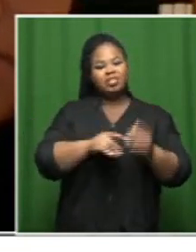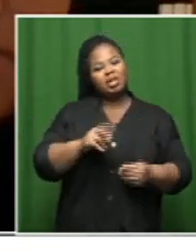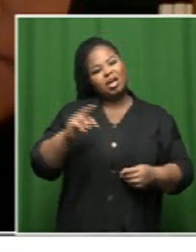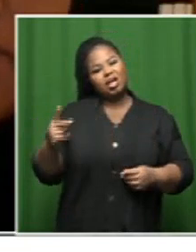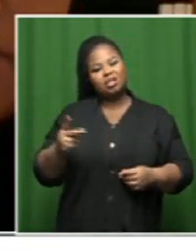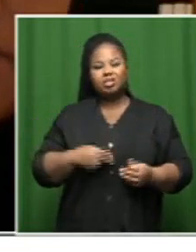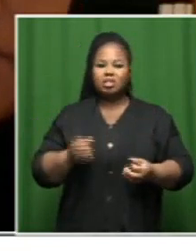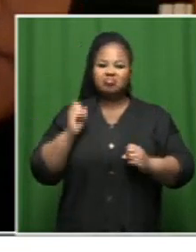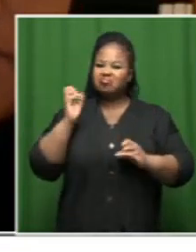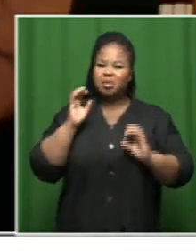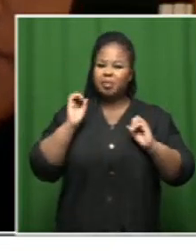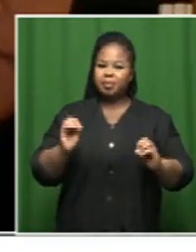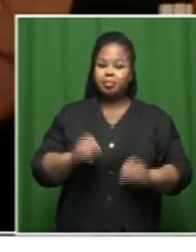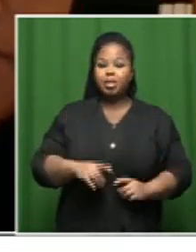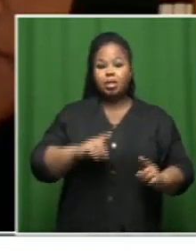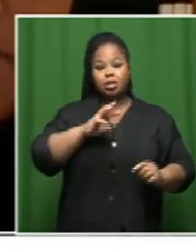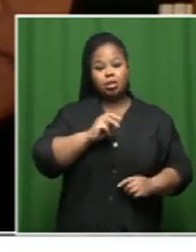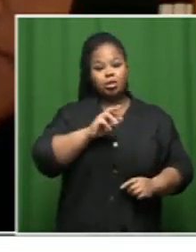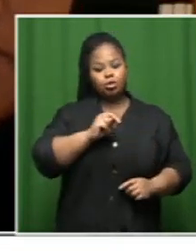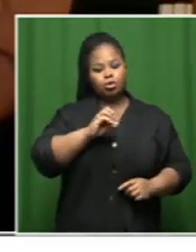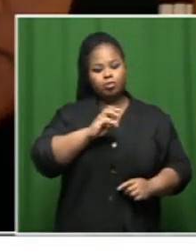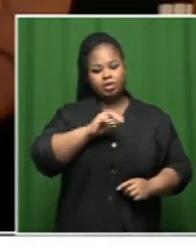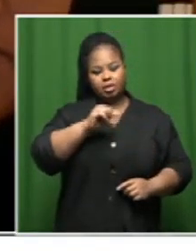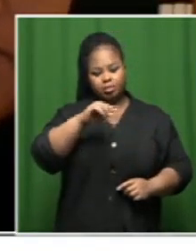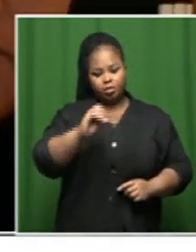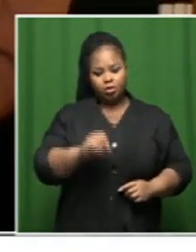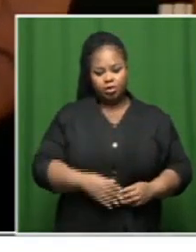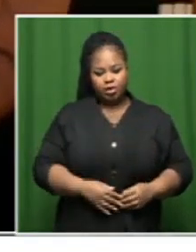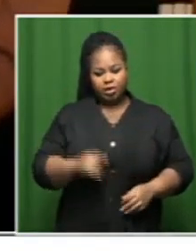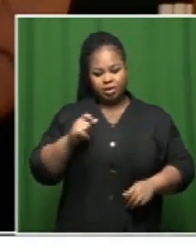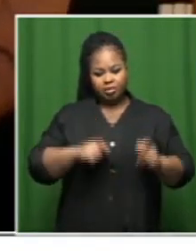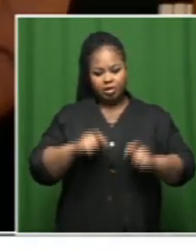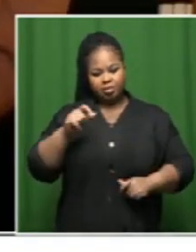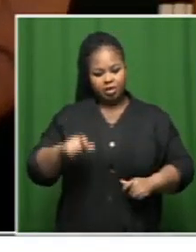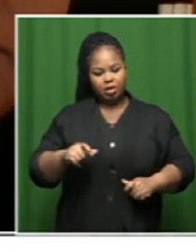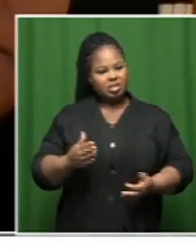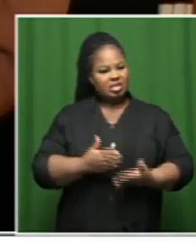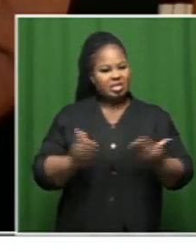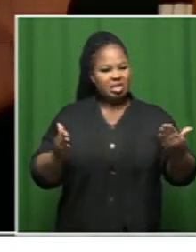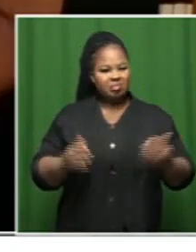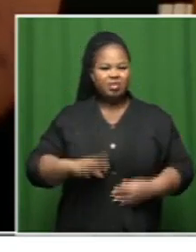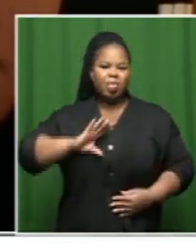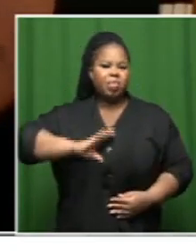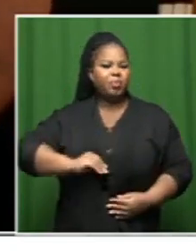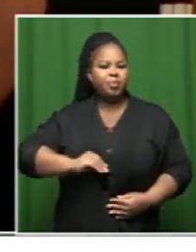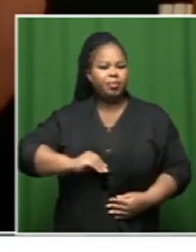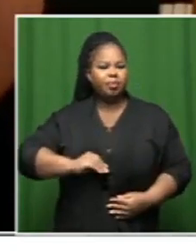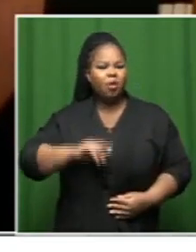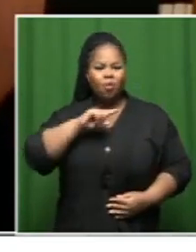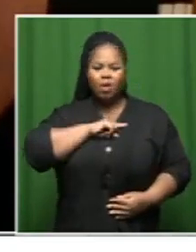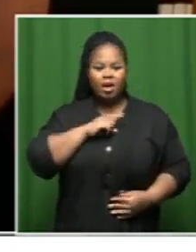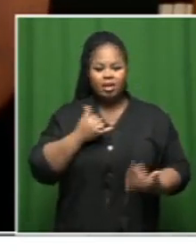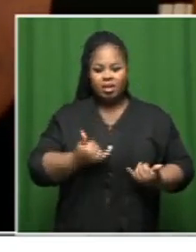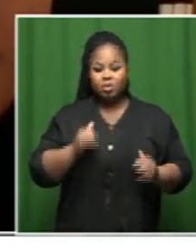others. But of course, Nomzamo, at this point, people are likely to become despondent. It's already been a